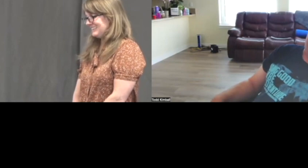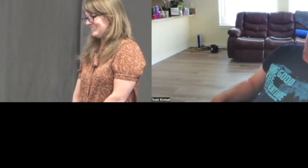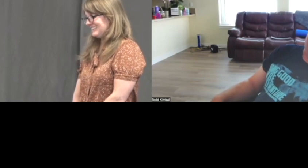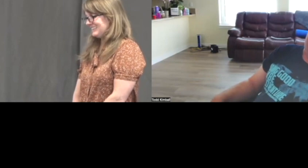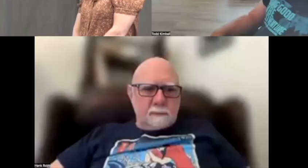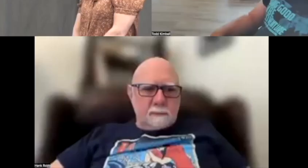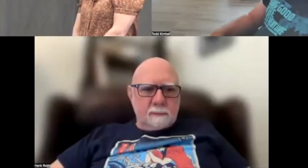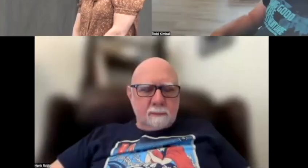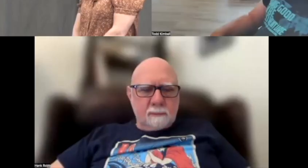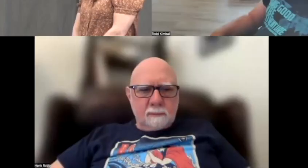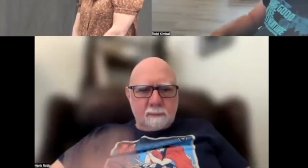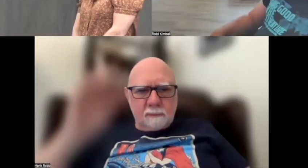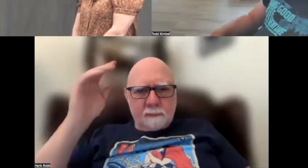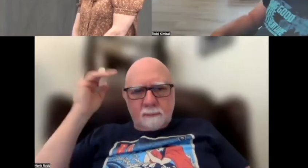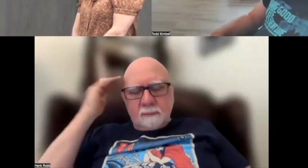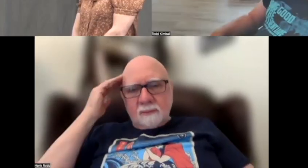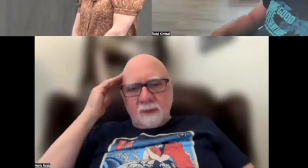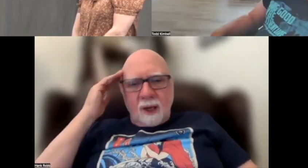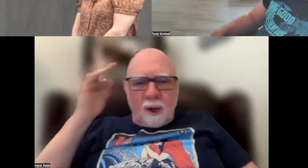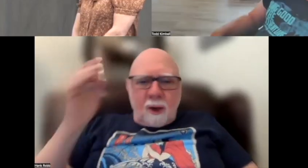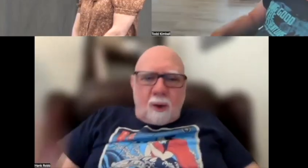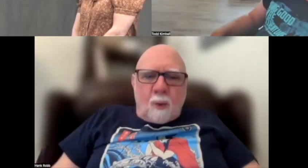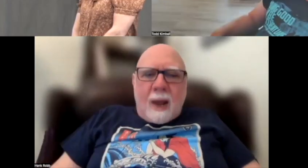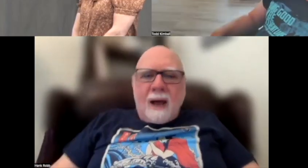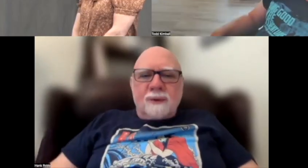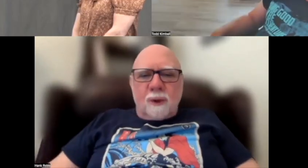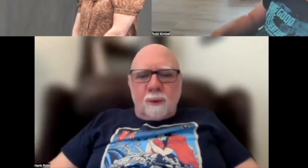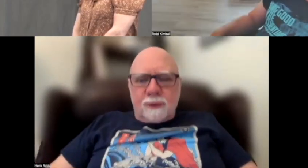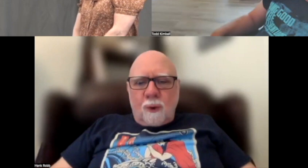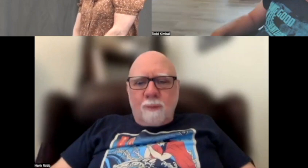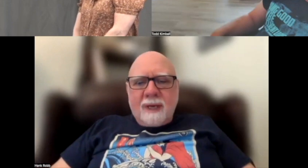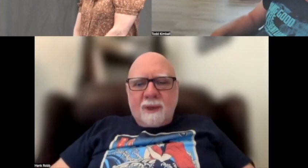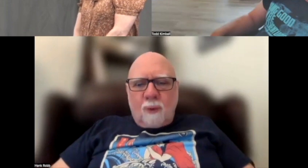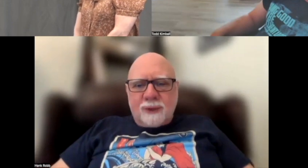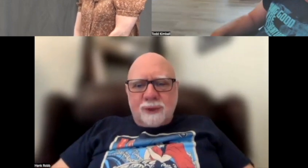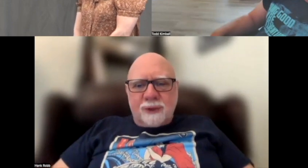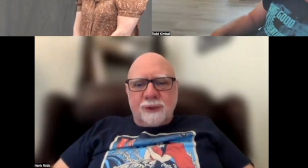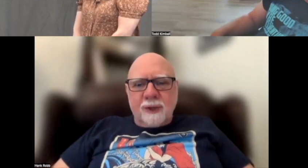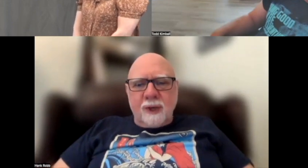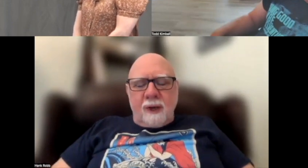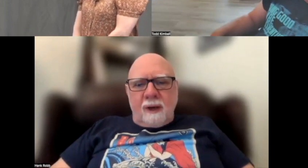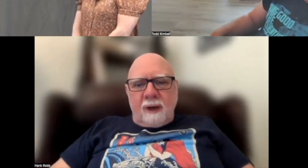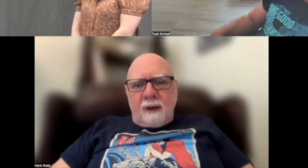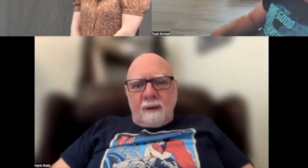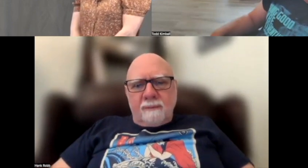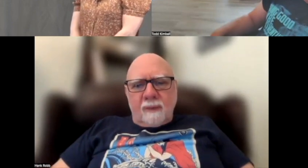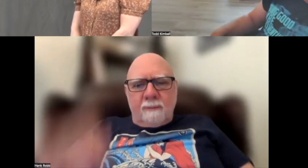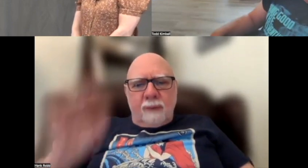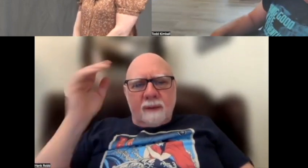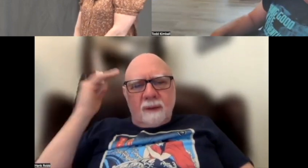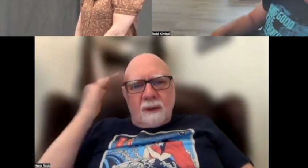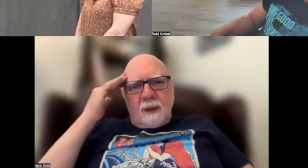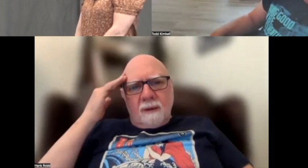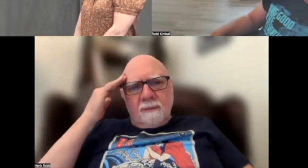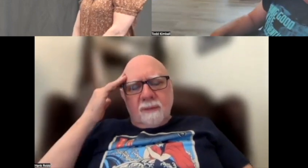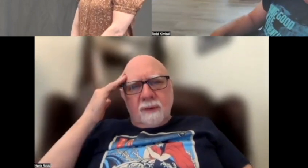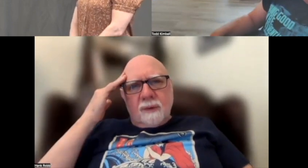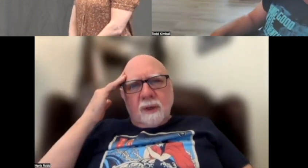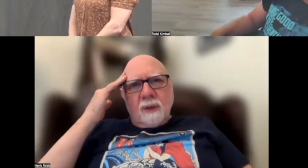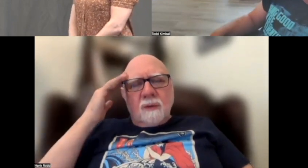Hank Robb in our Zoom audience. Hi, Hank. Wow, so many questions. Yeah.